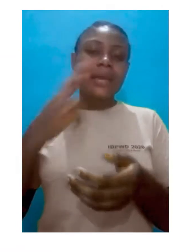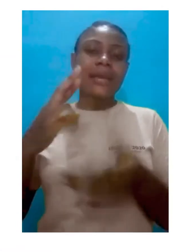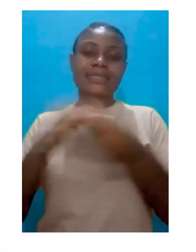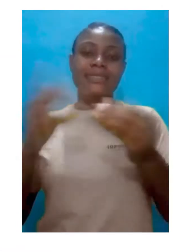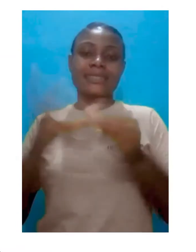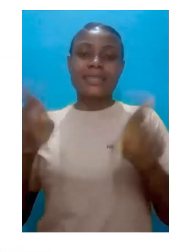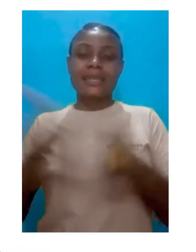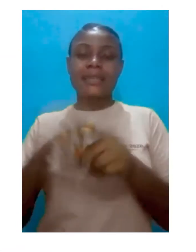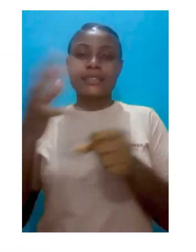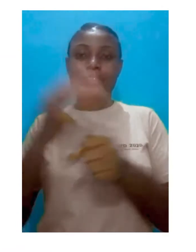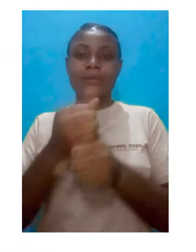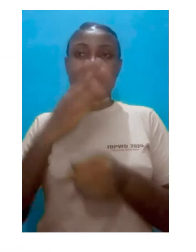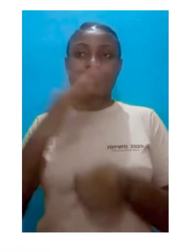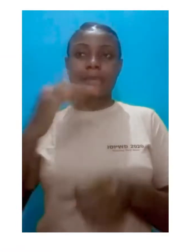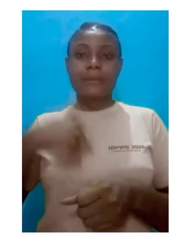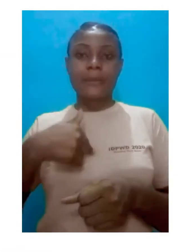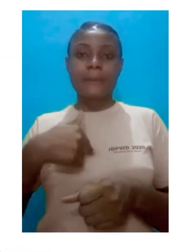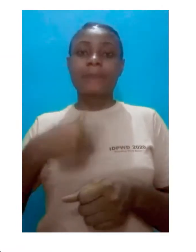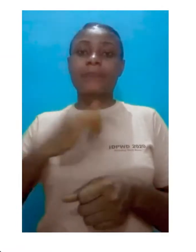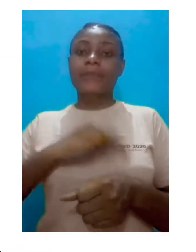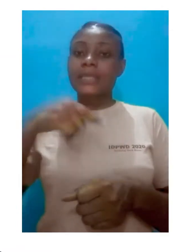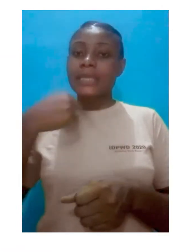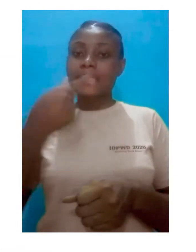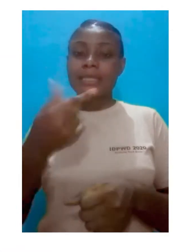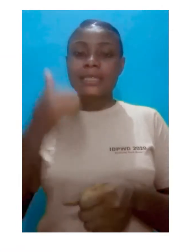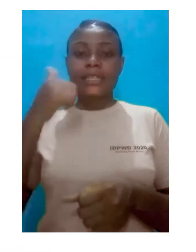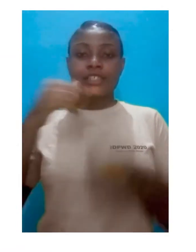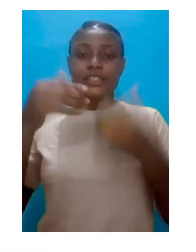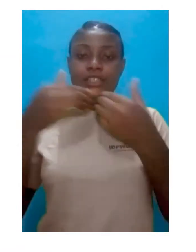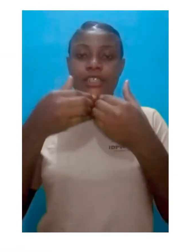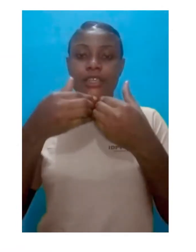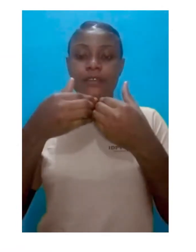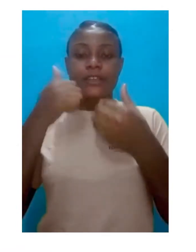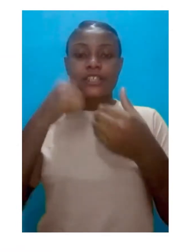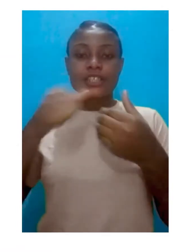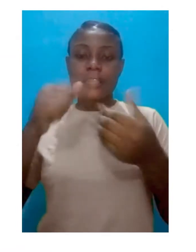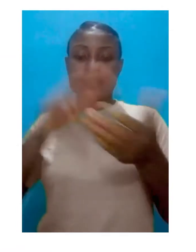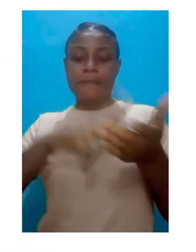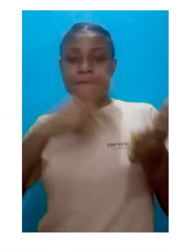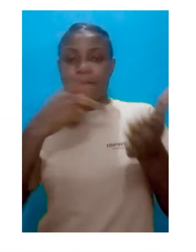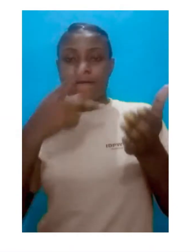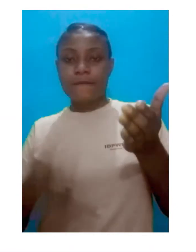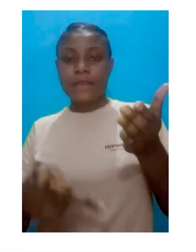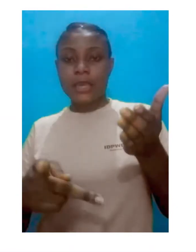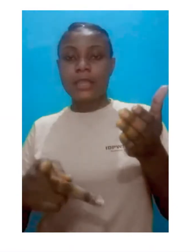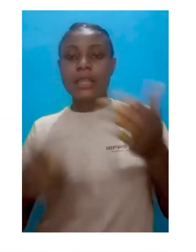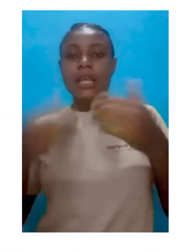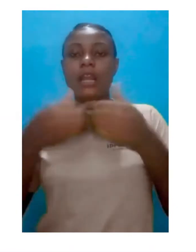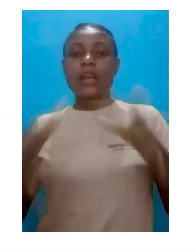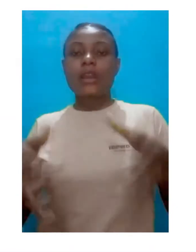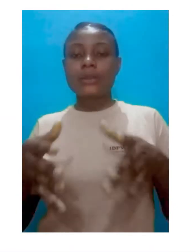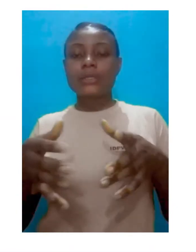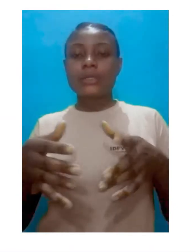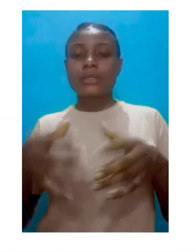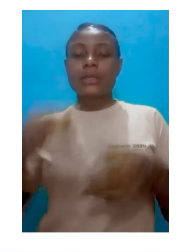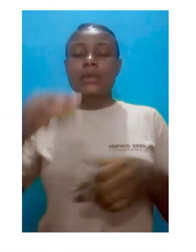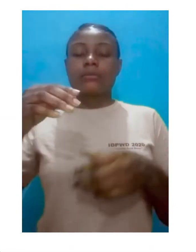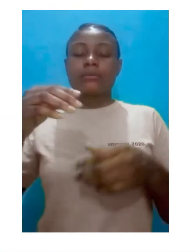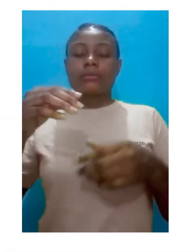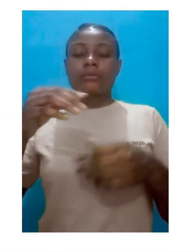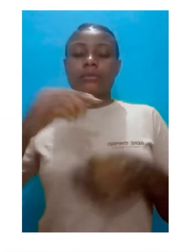me. As I fell, lost consciousness,